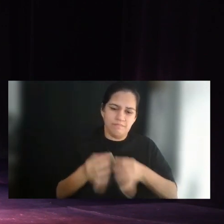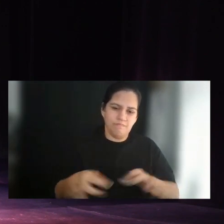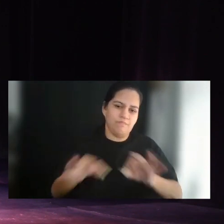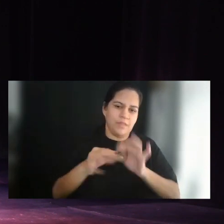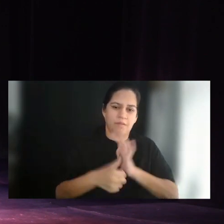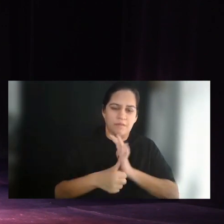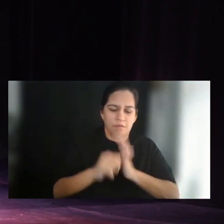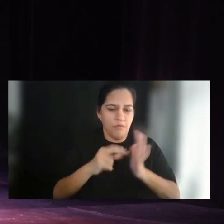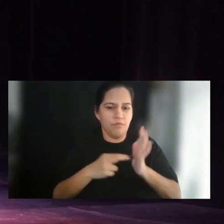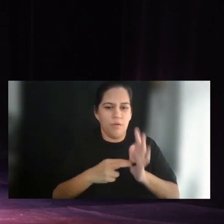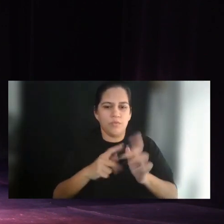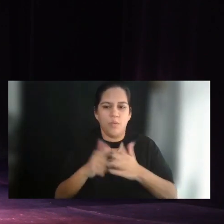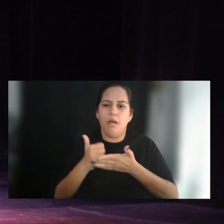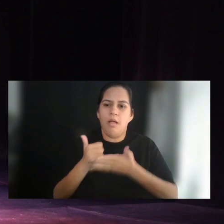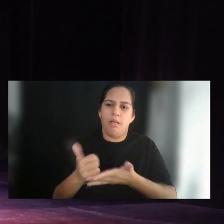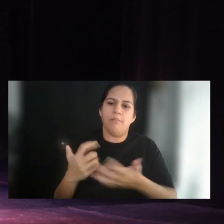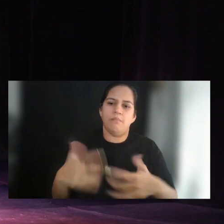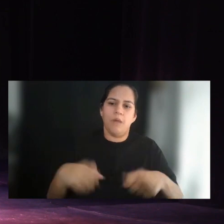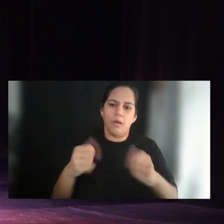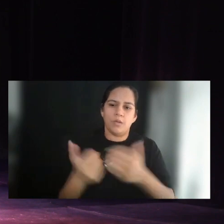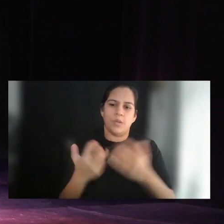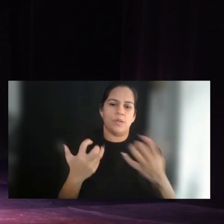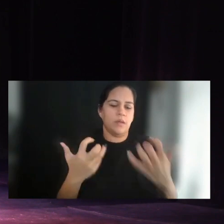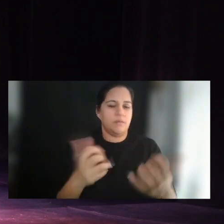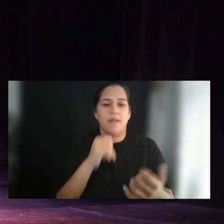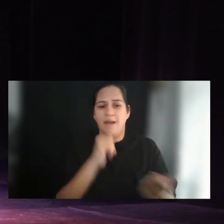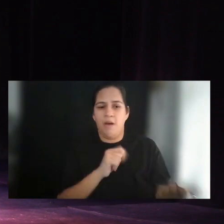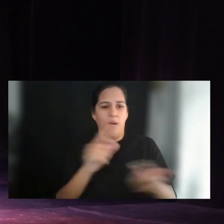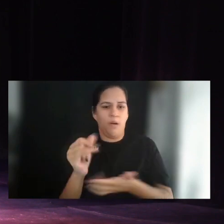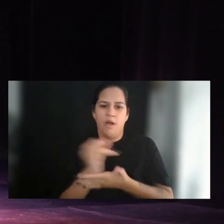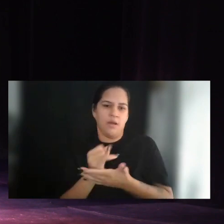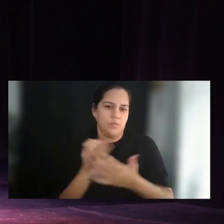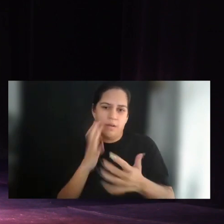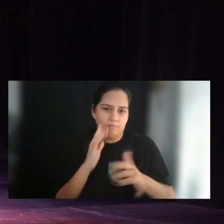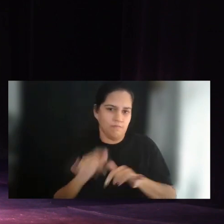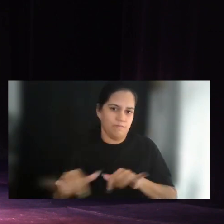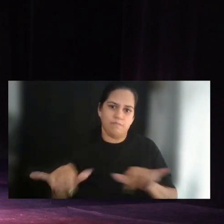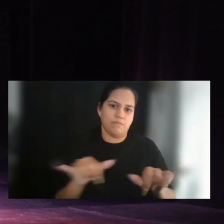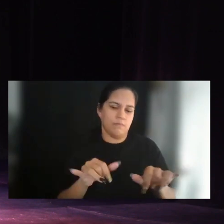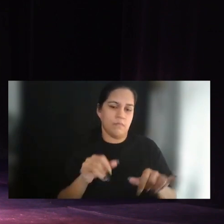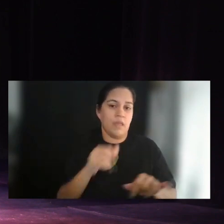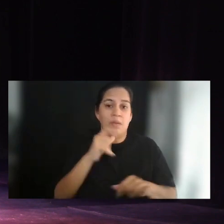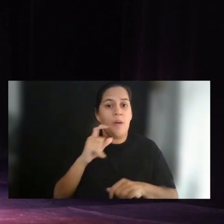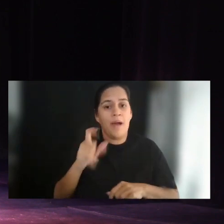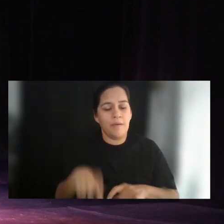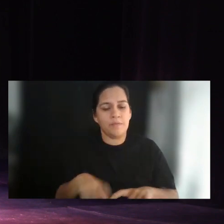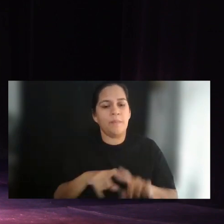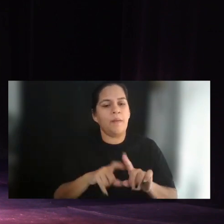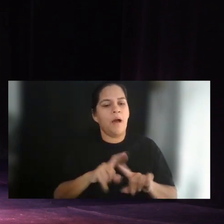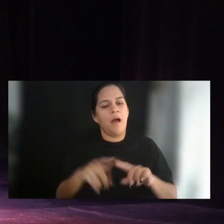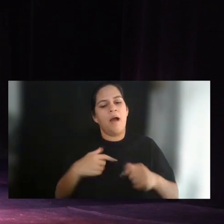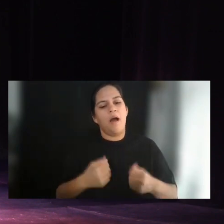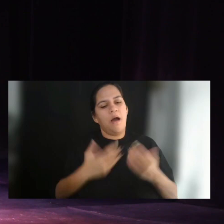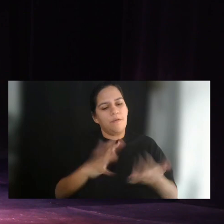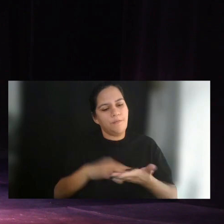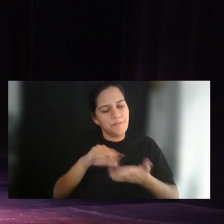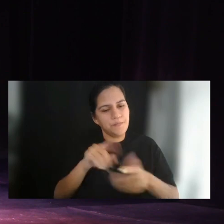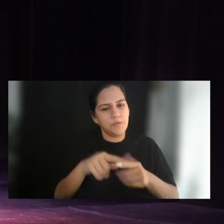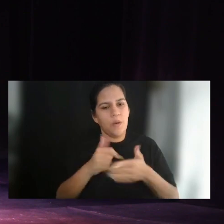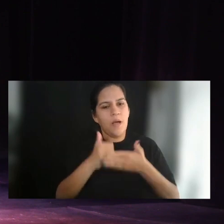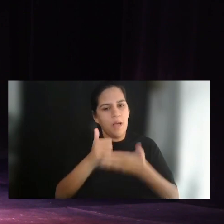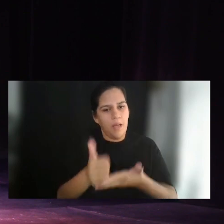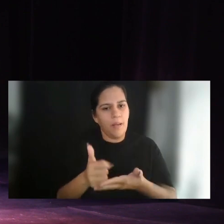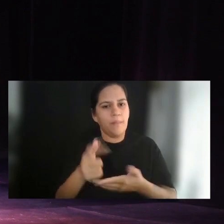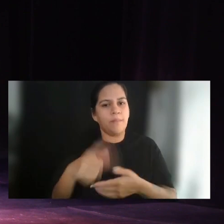course, not all artists are going to want to play this role, nor should they have to, but I offer the learnings as a way of helping to think about more deep and